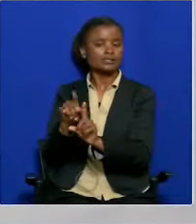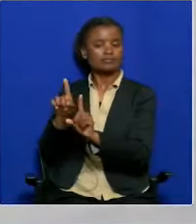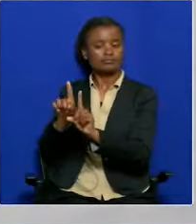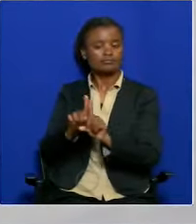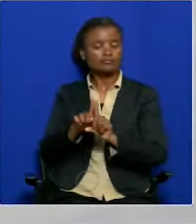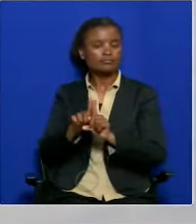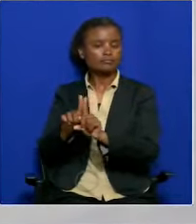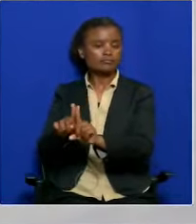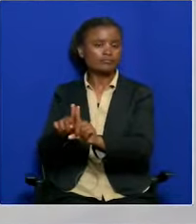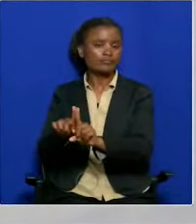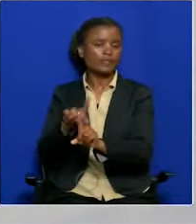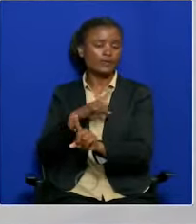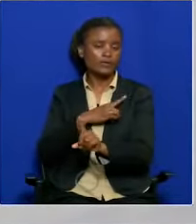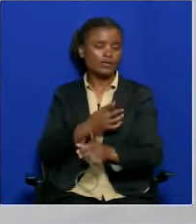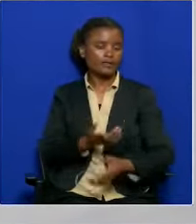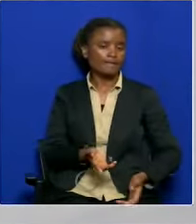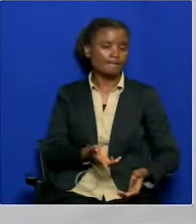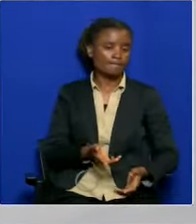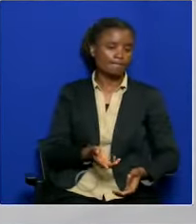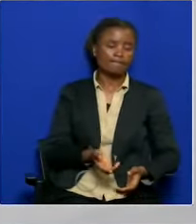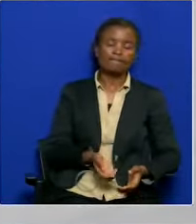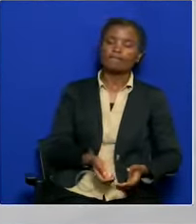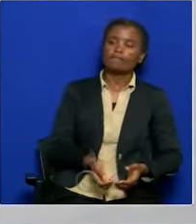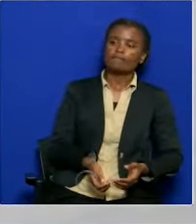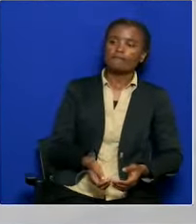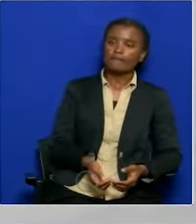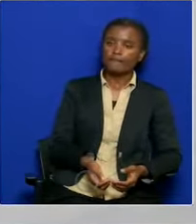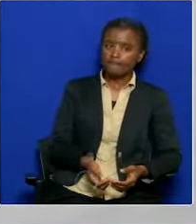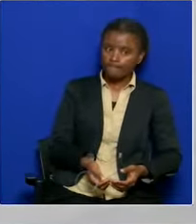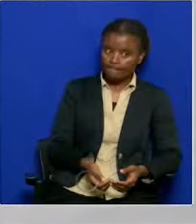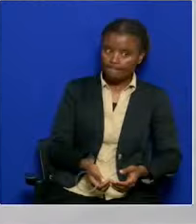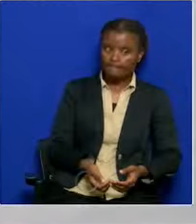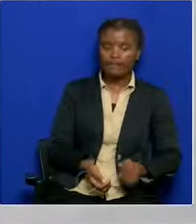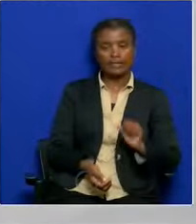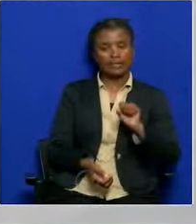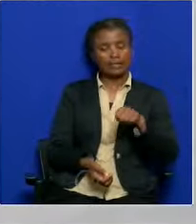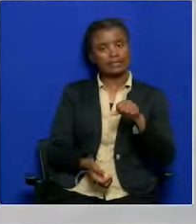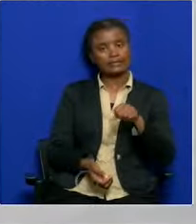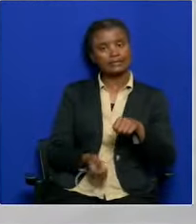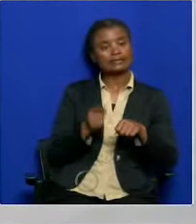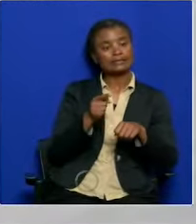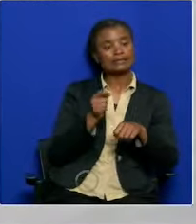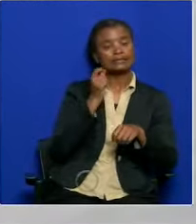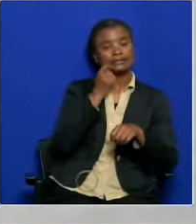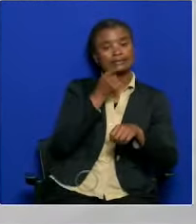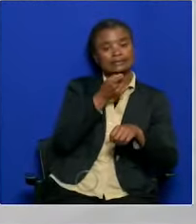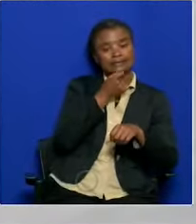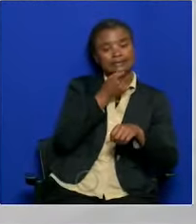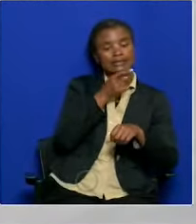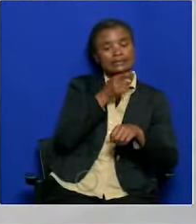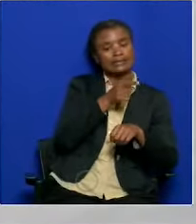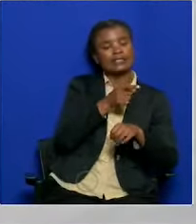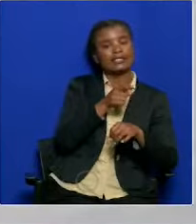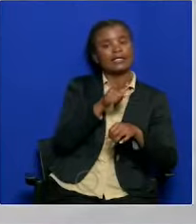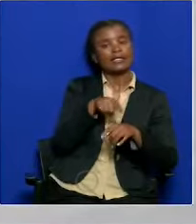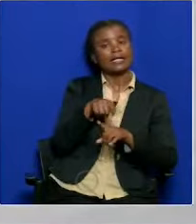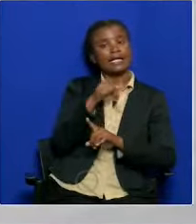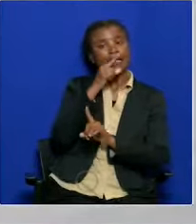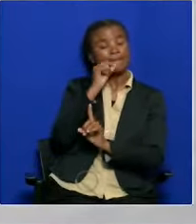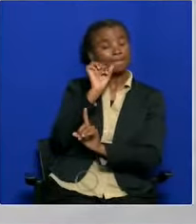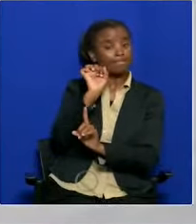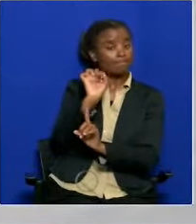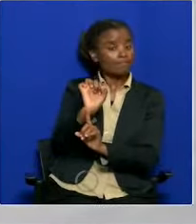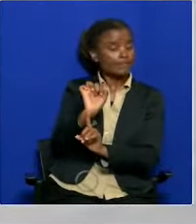No, because since he mentioned his name to say, can he assist him? Other than that, it's not the first time